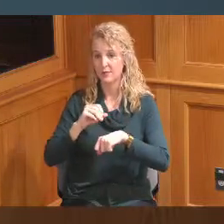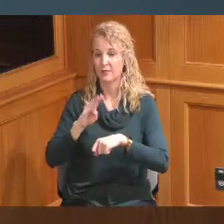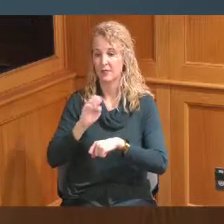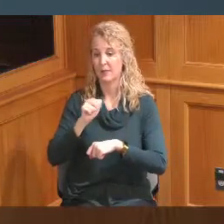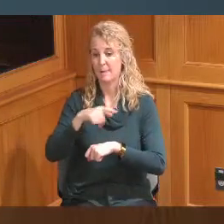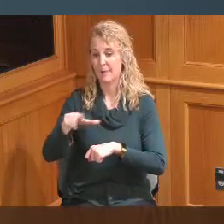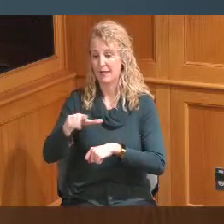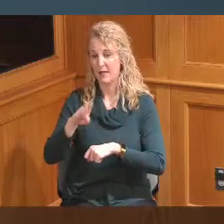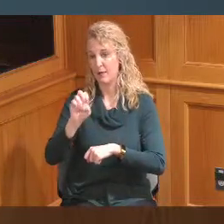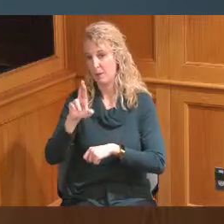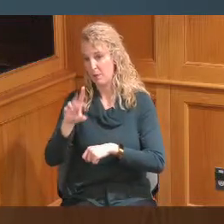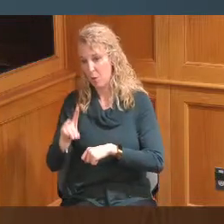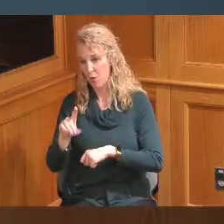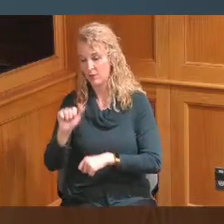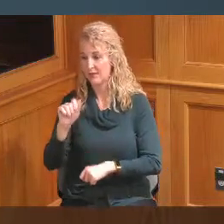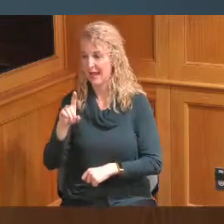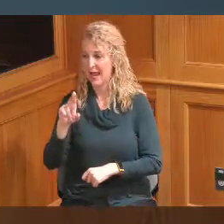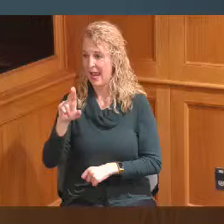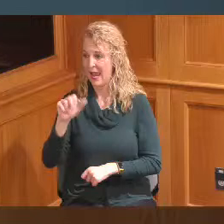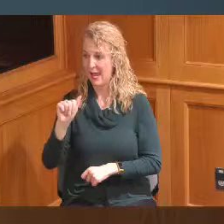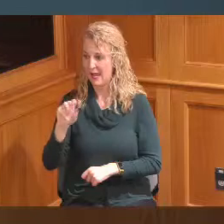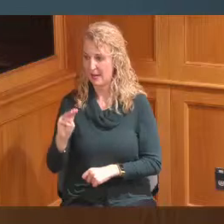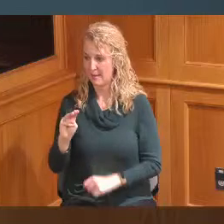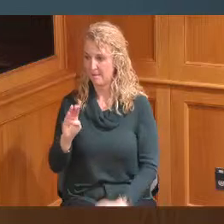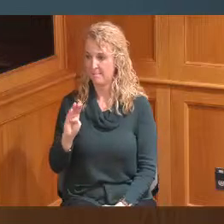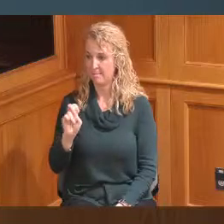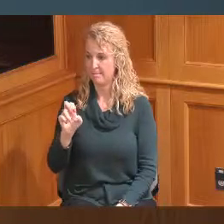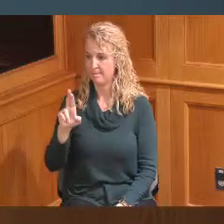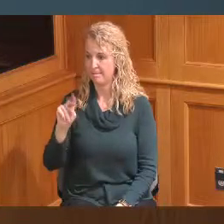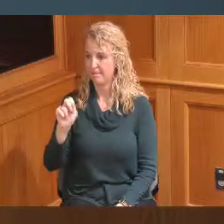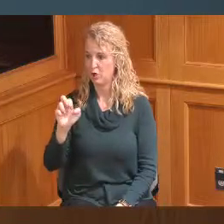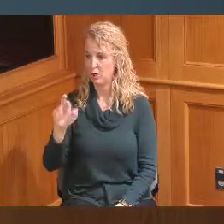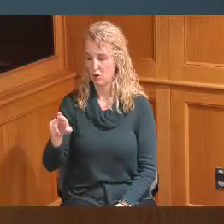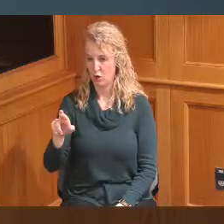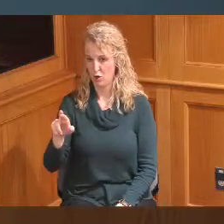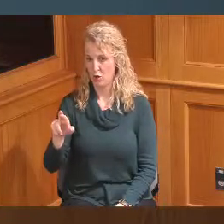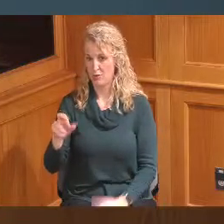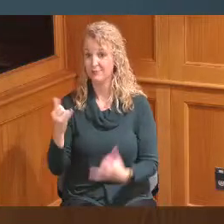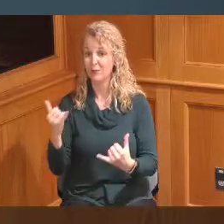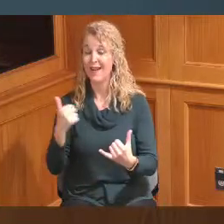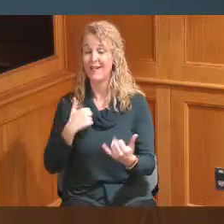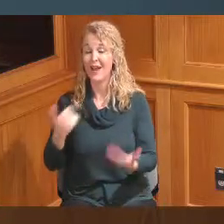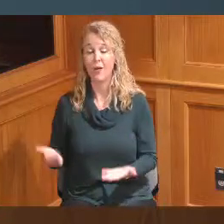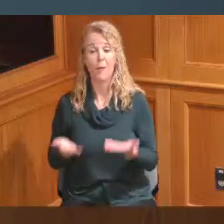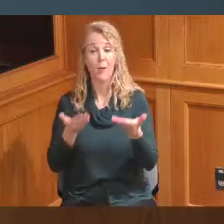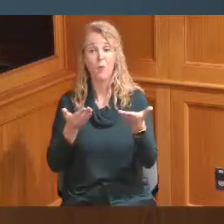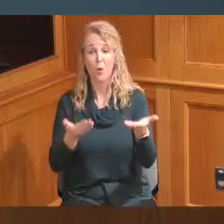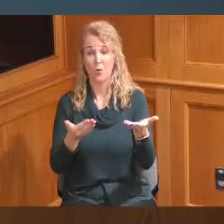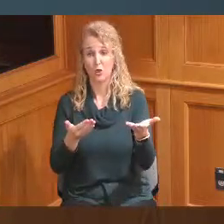Adam Berner. I would make a motion to